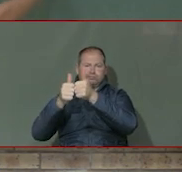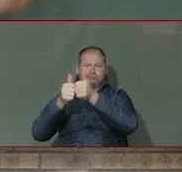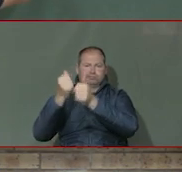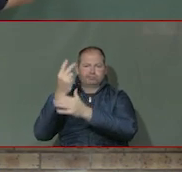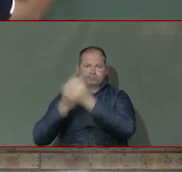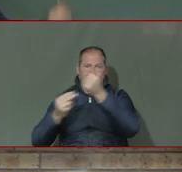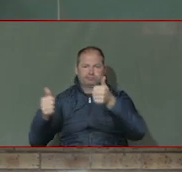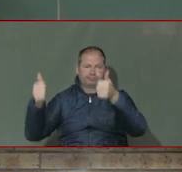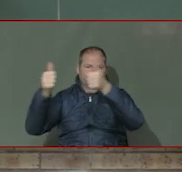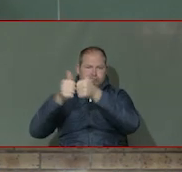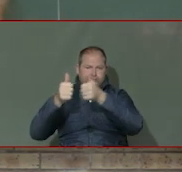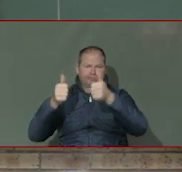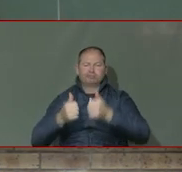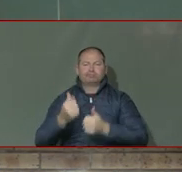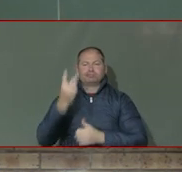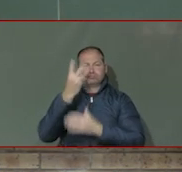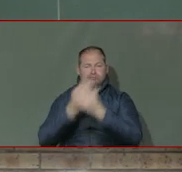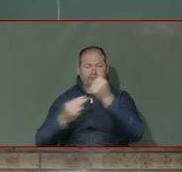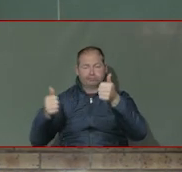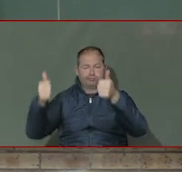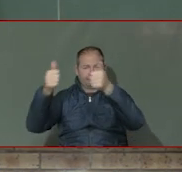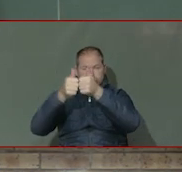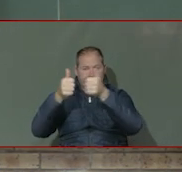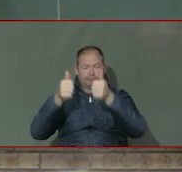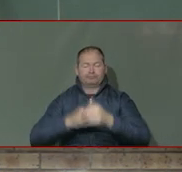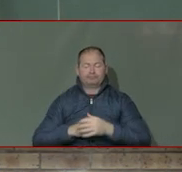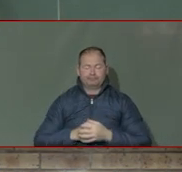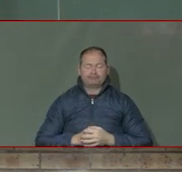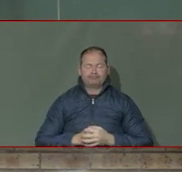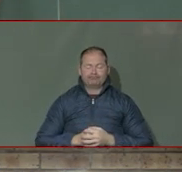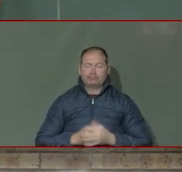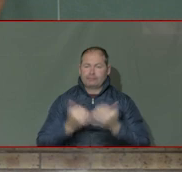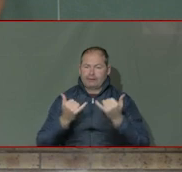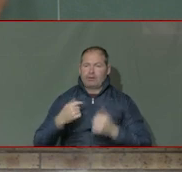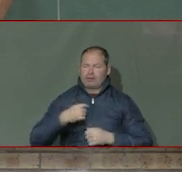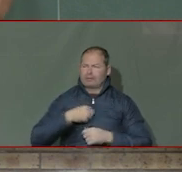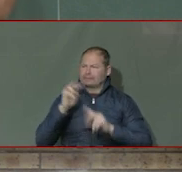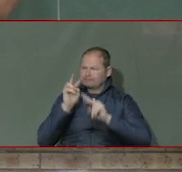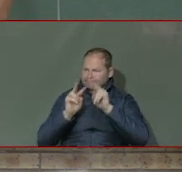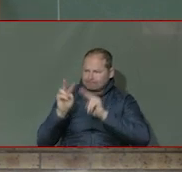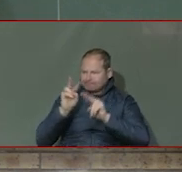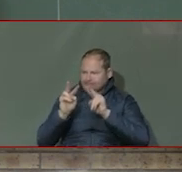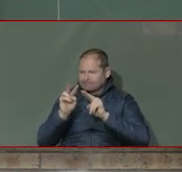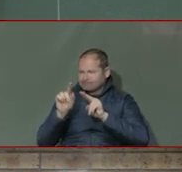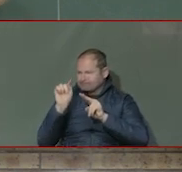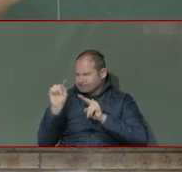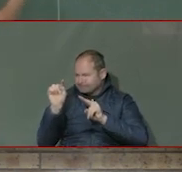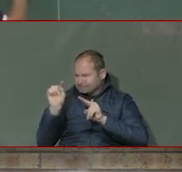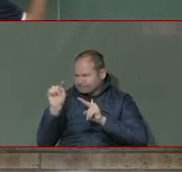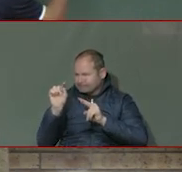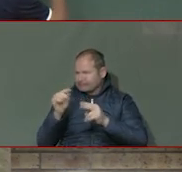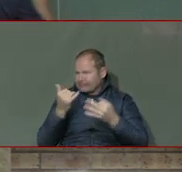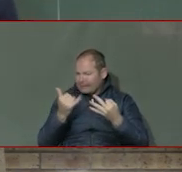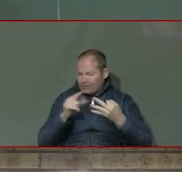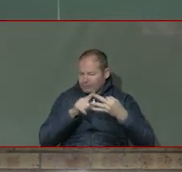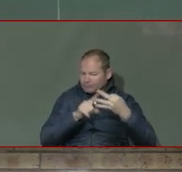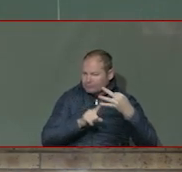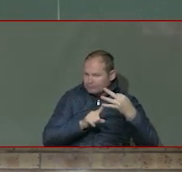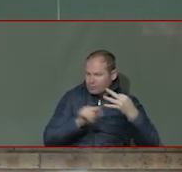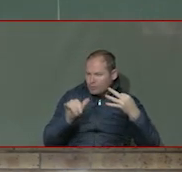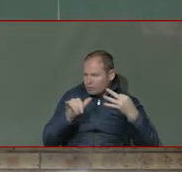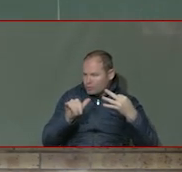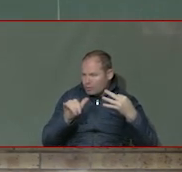paper. I need to look for something that will tell me I'm dealing with a